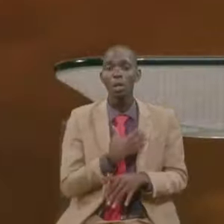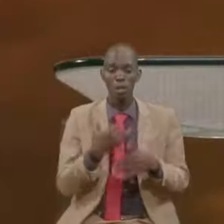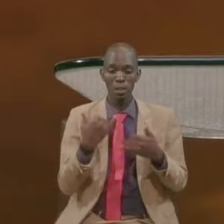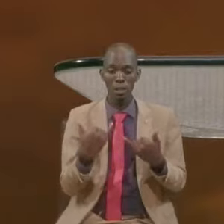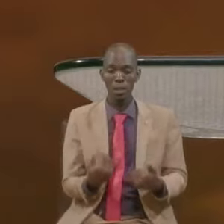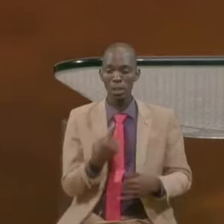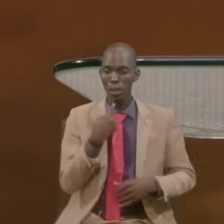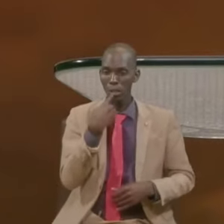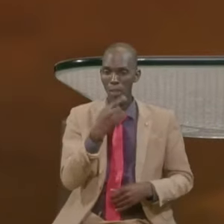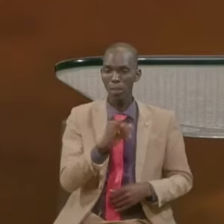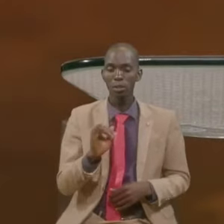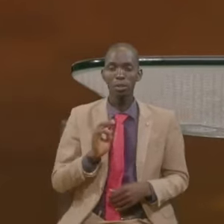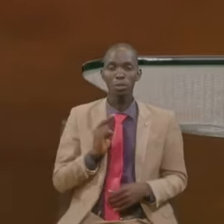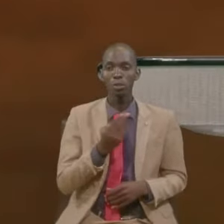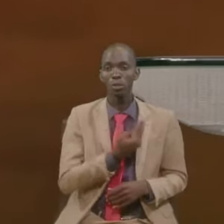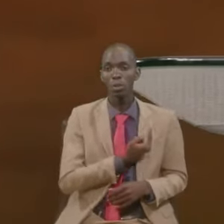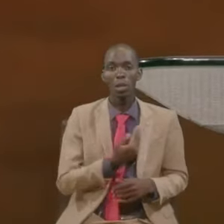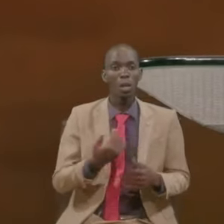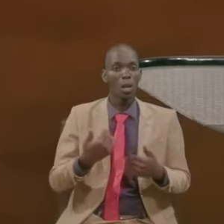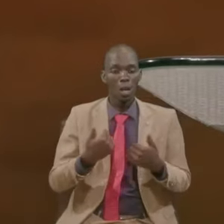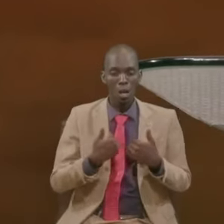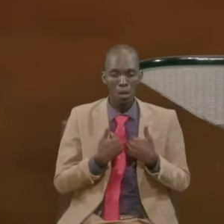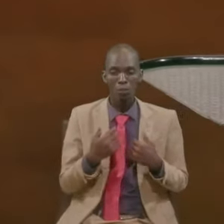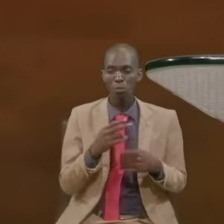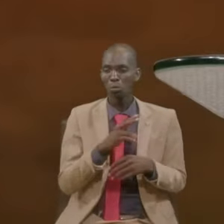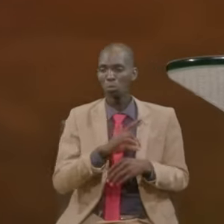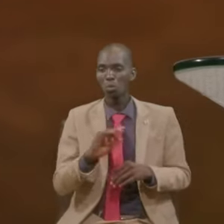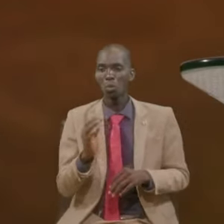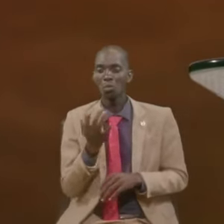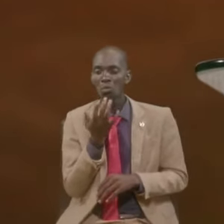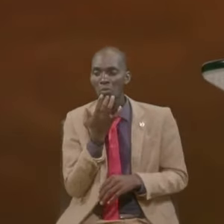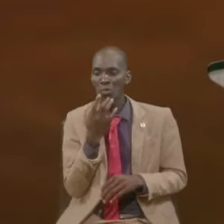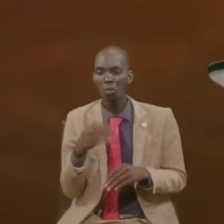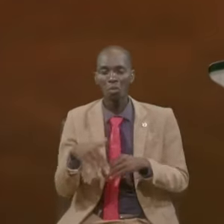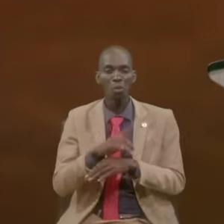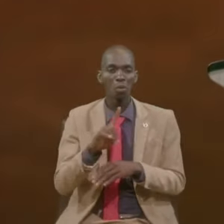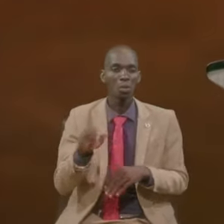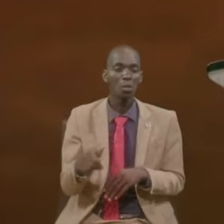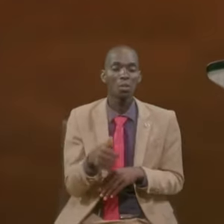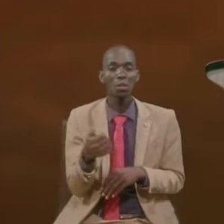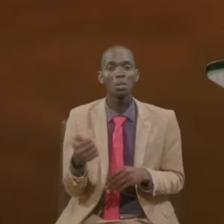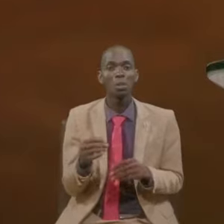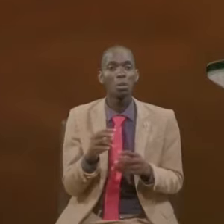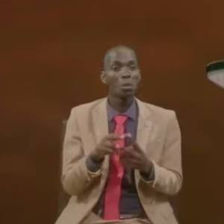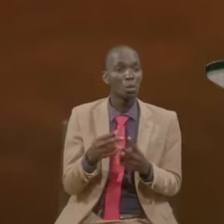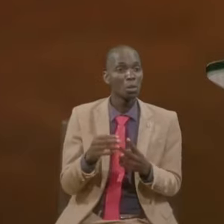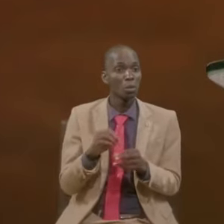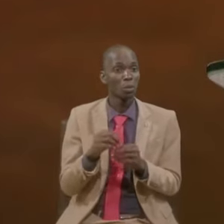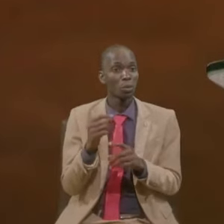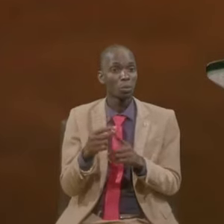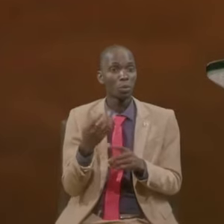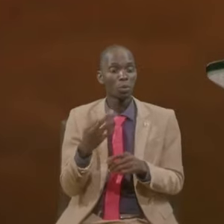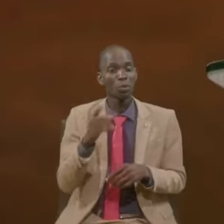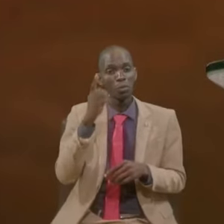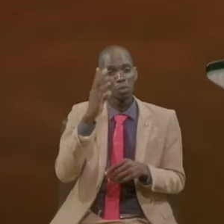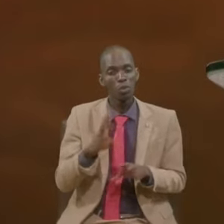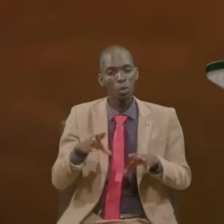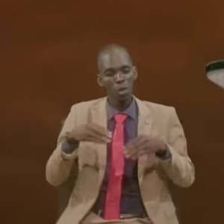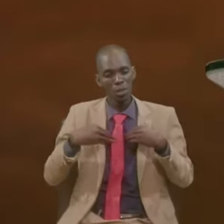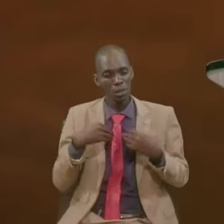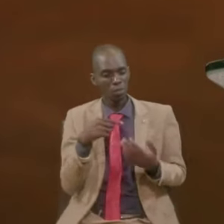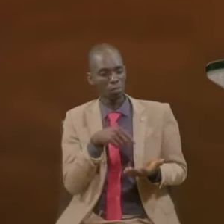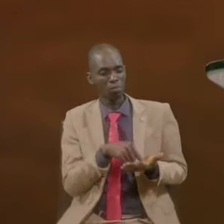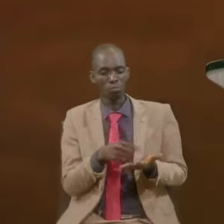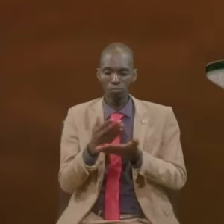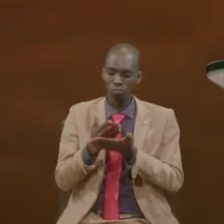us, having respect of persons, having partiality, and either in the word of God, you accept this or reject